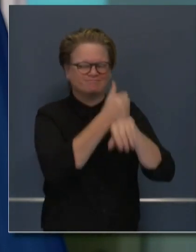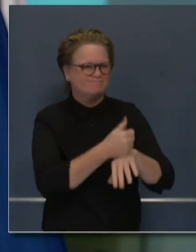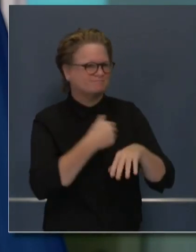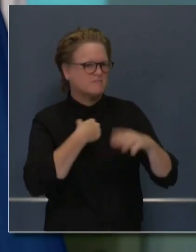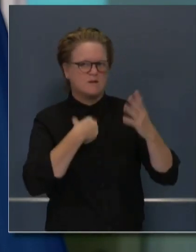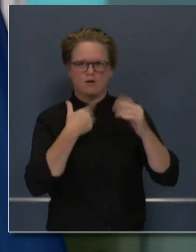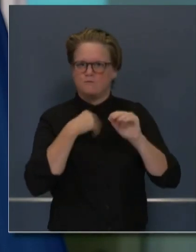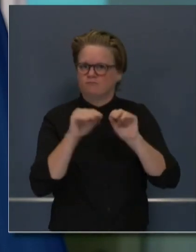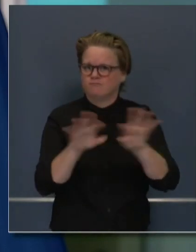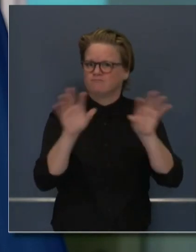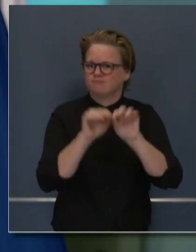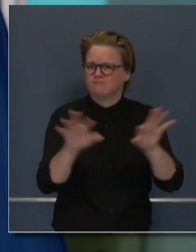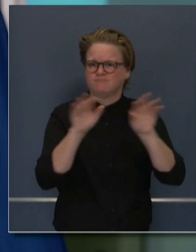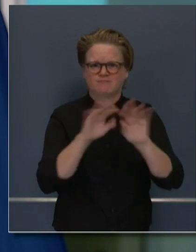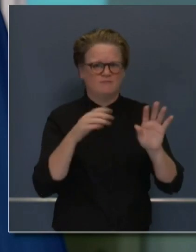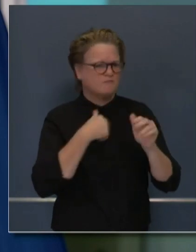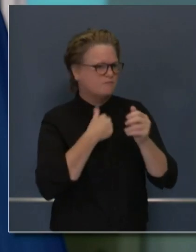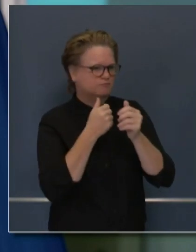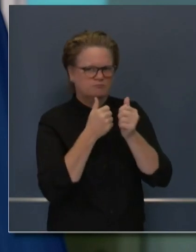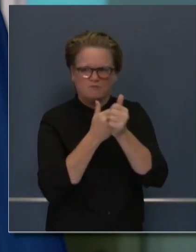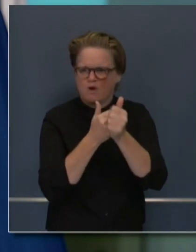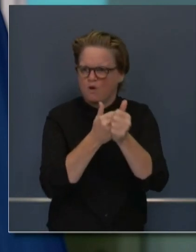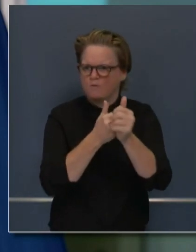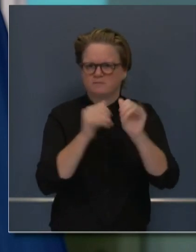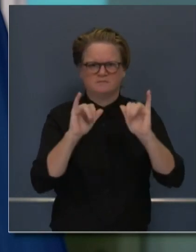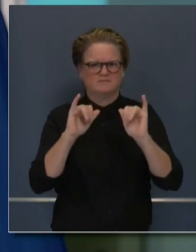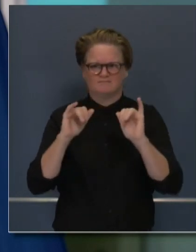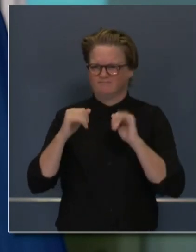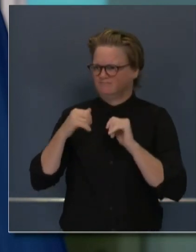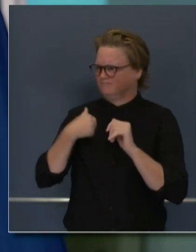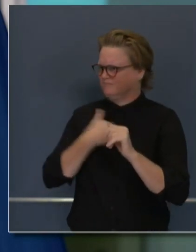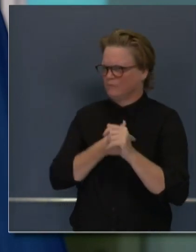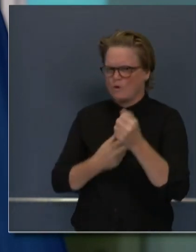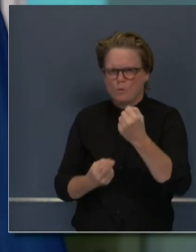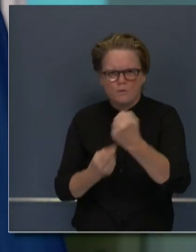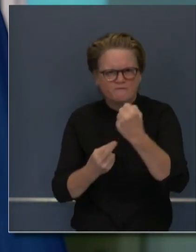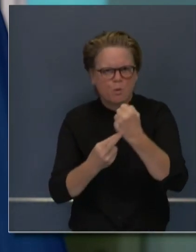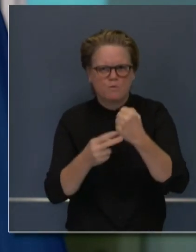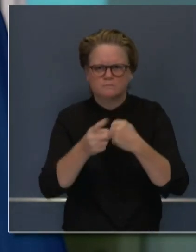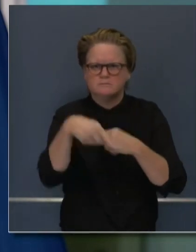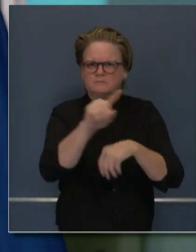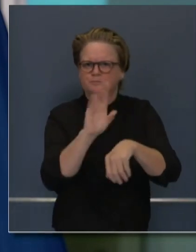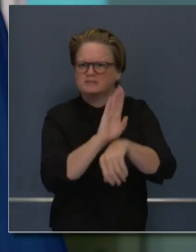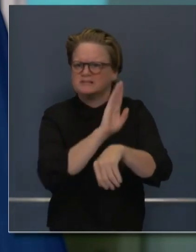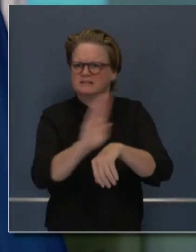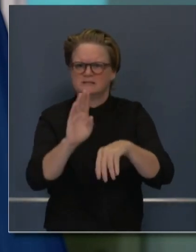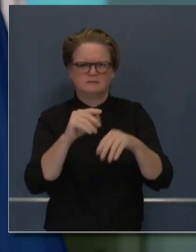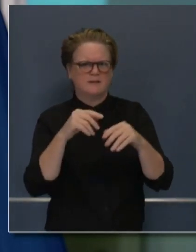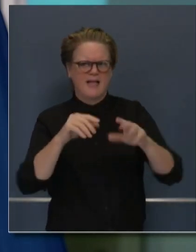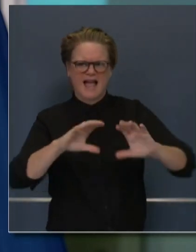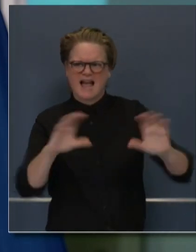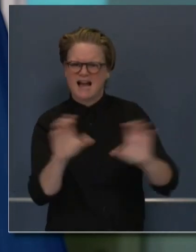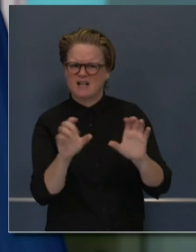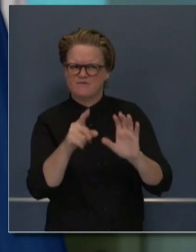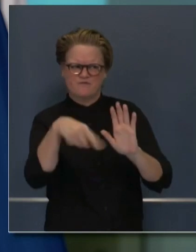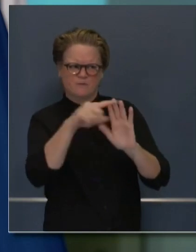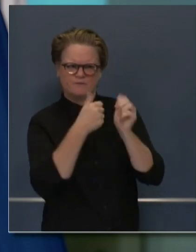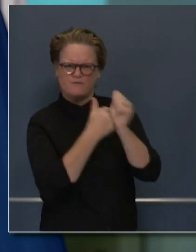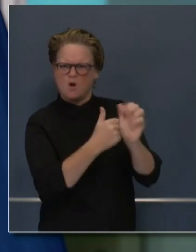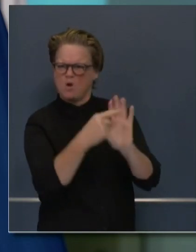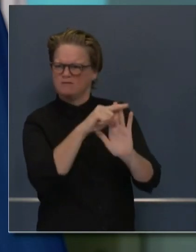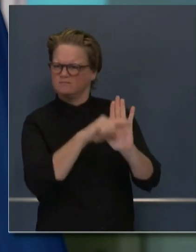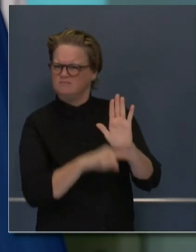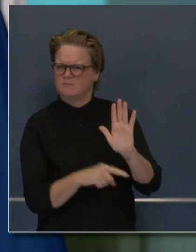rules for individuals as well as businesses. As you know well, I come from private sector. I have a number of